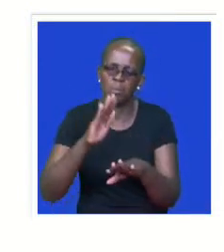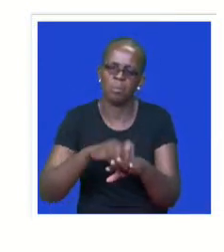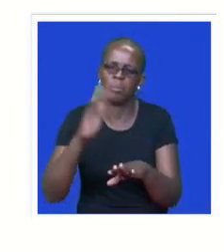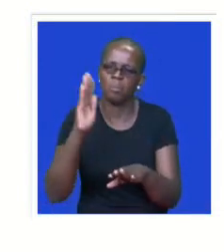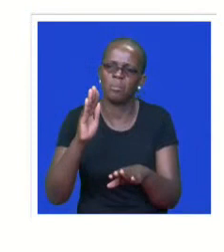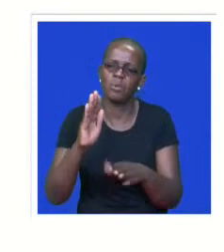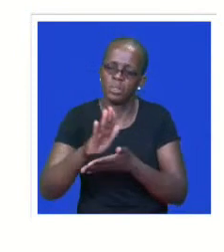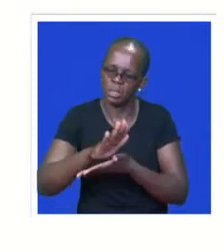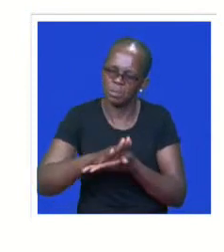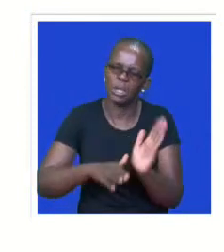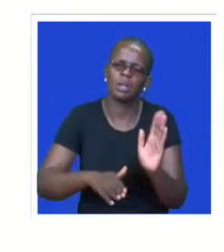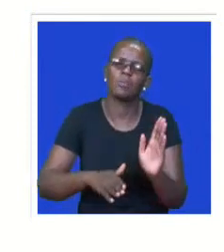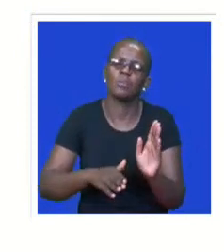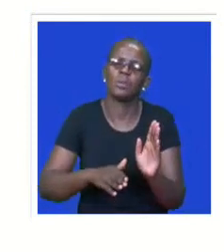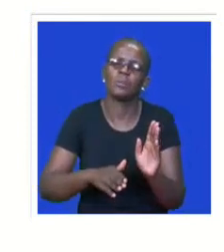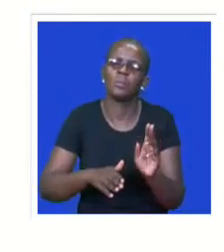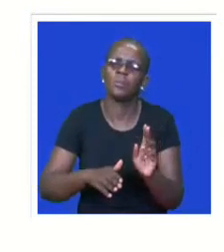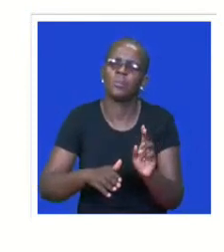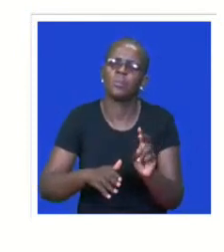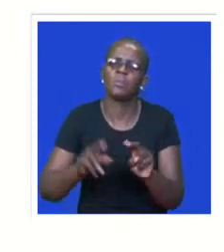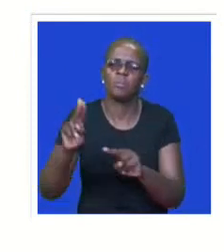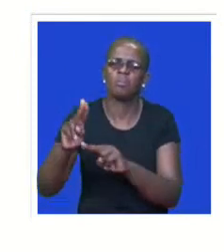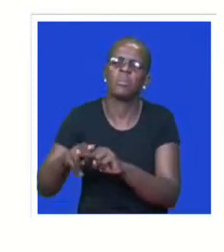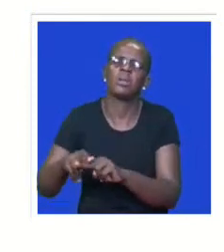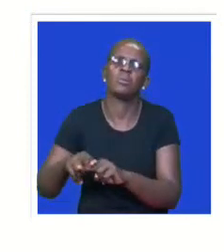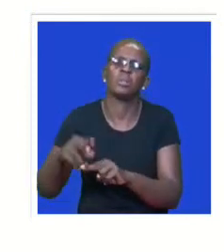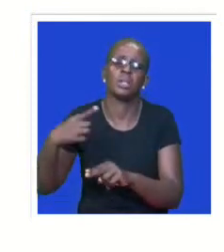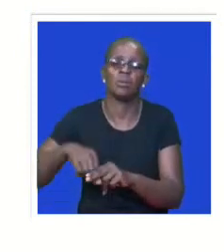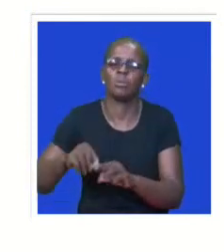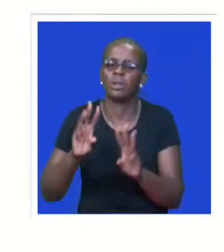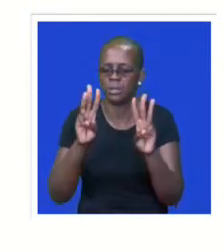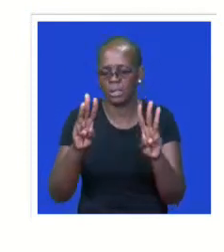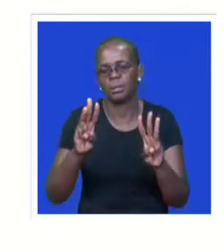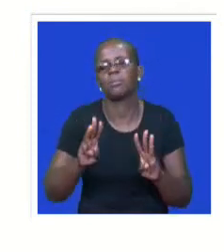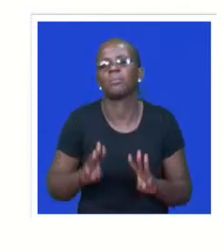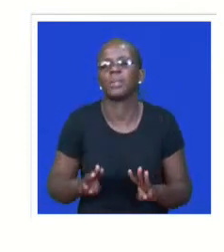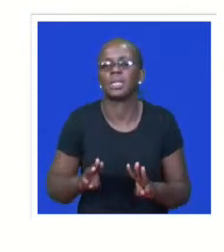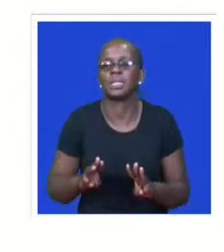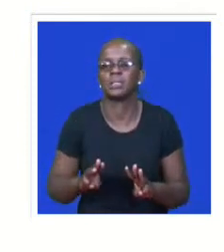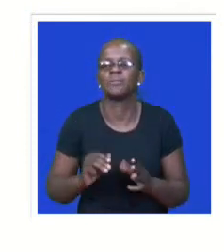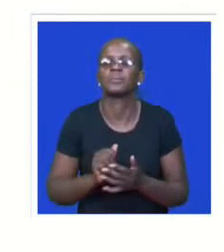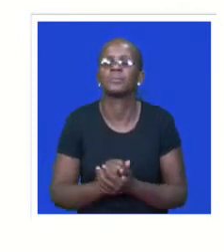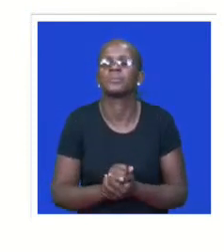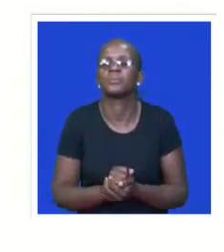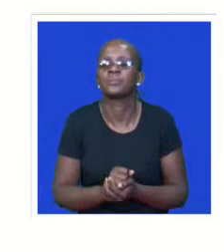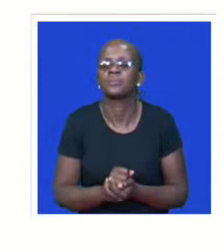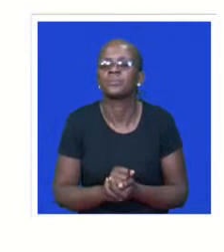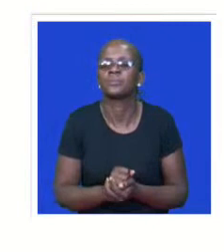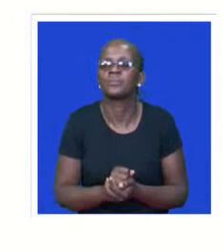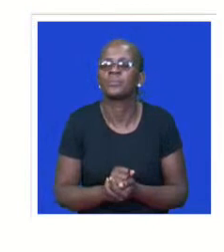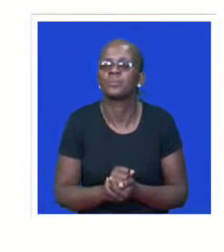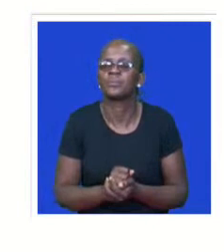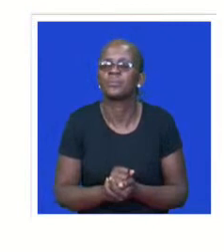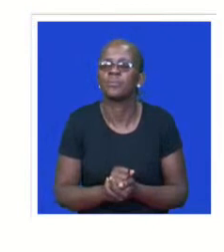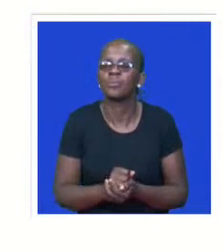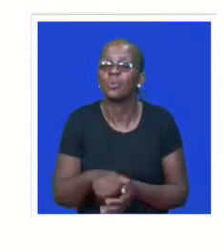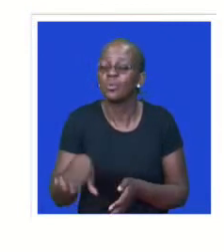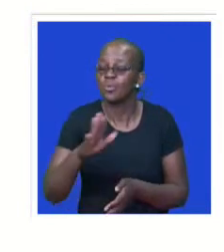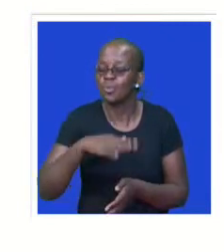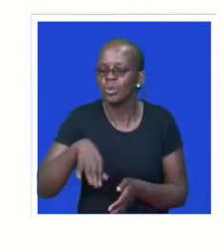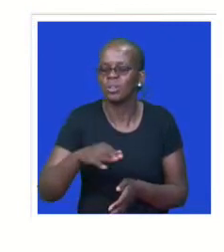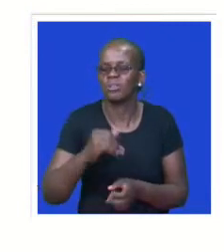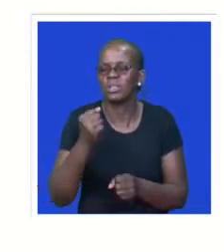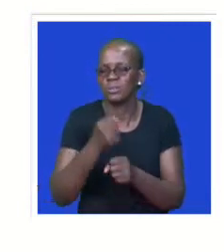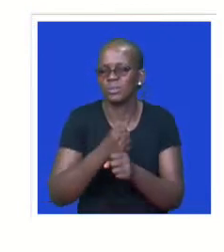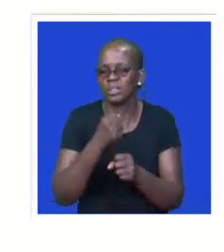the garden, which shows his mercy and compassion, dear Lena. So do this one at home, how God